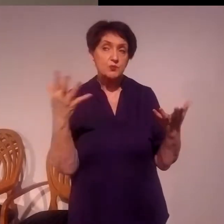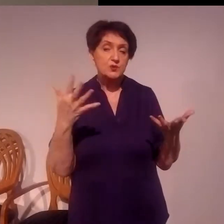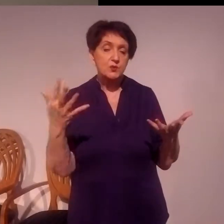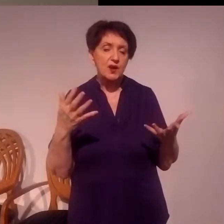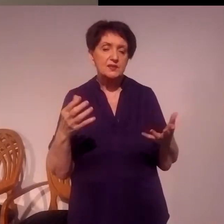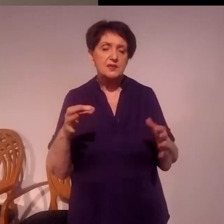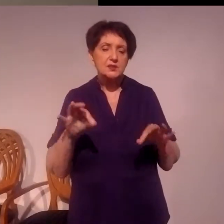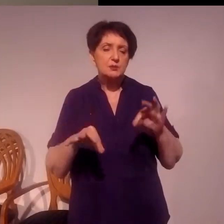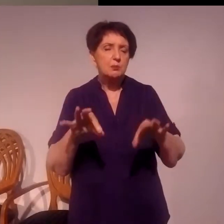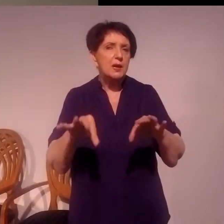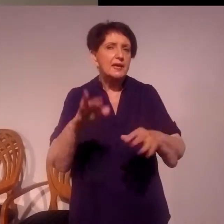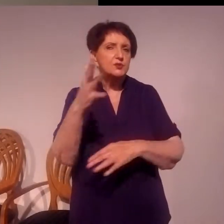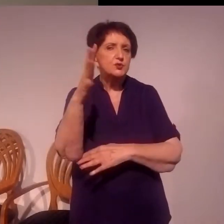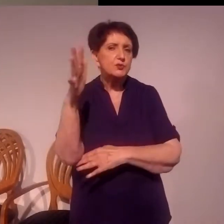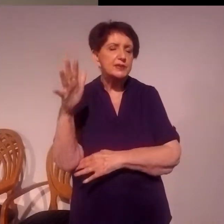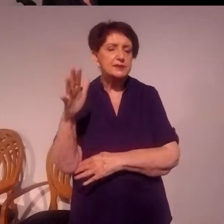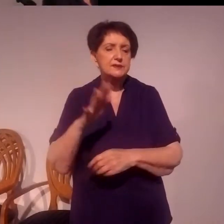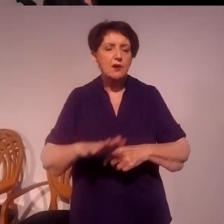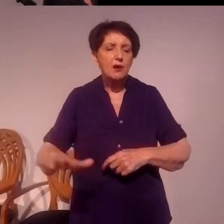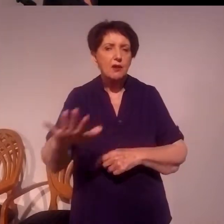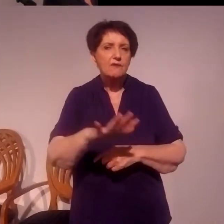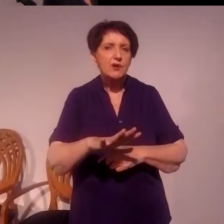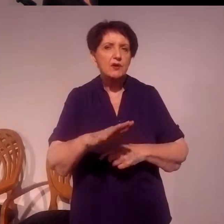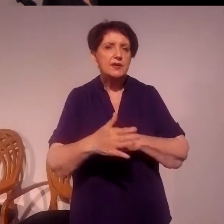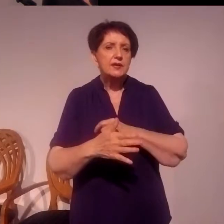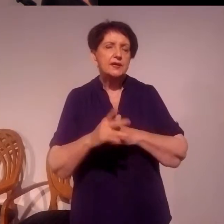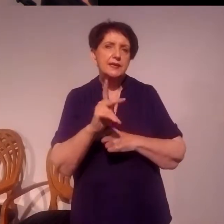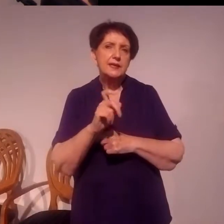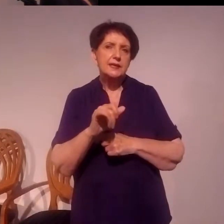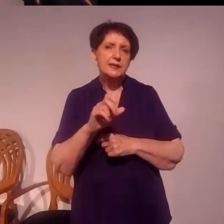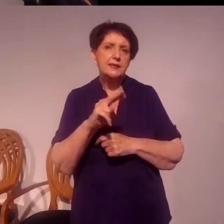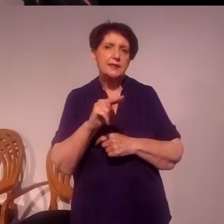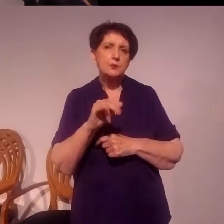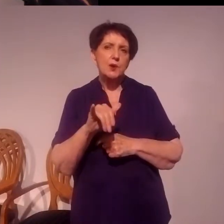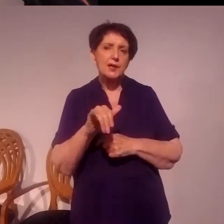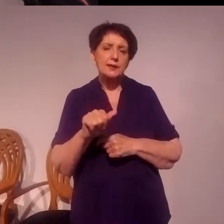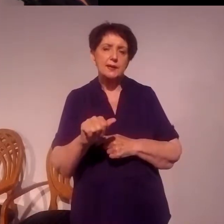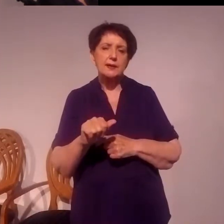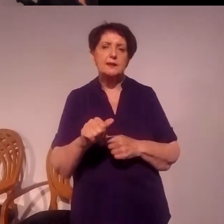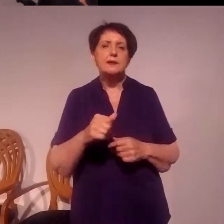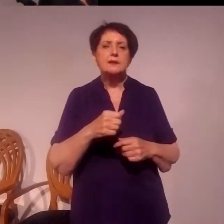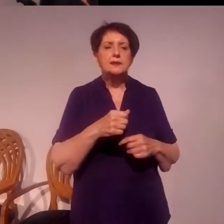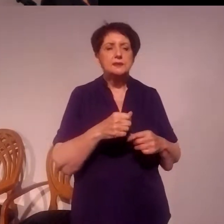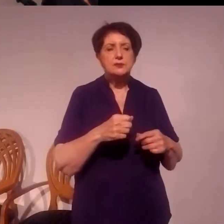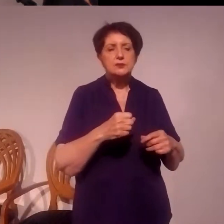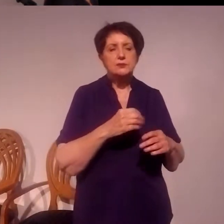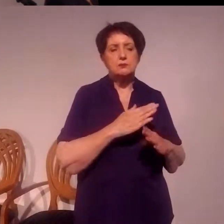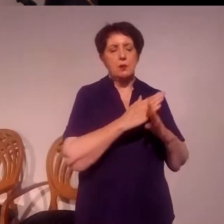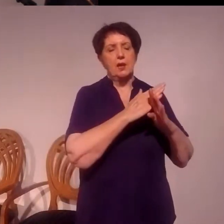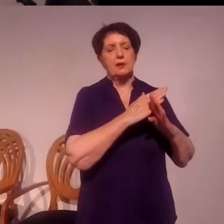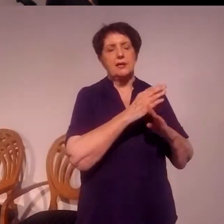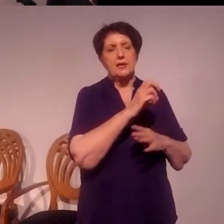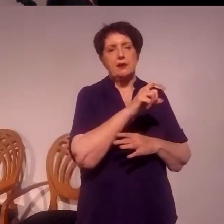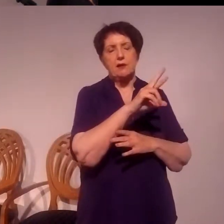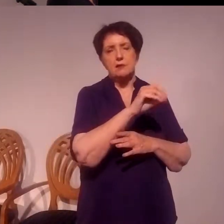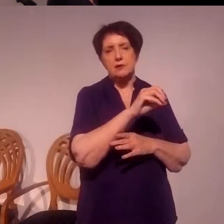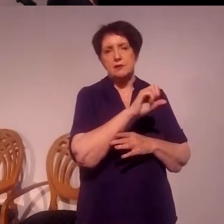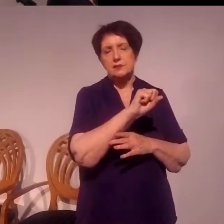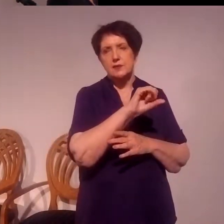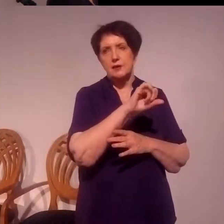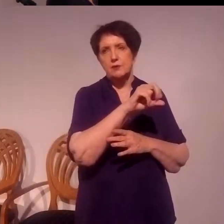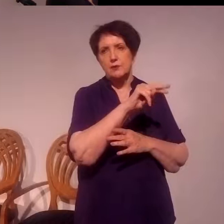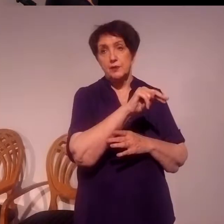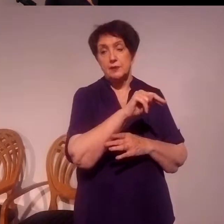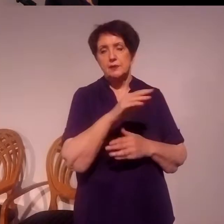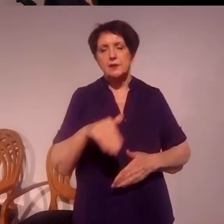plant trees across Kenya to fight erosion and to create firewood for fuel and to give jobs to women.